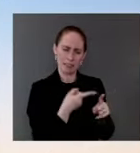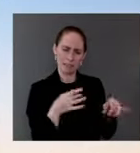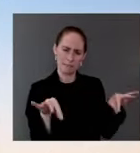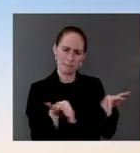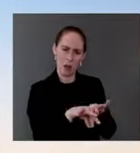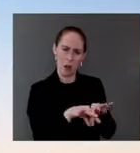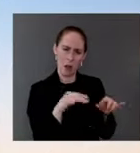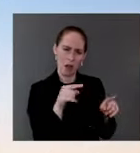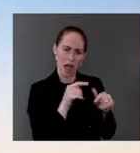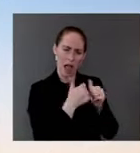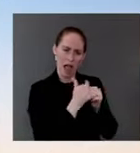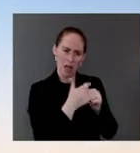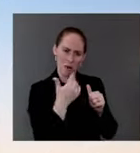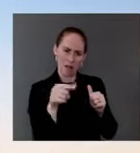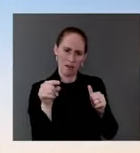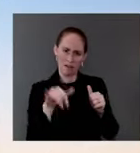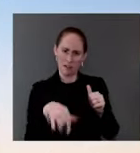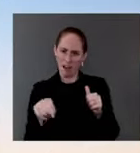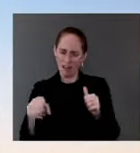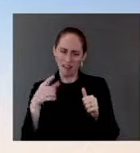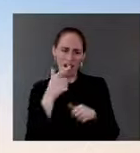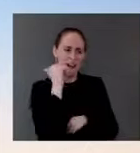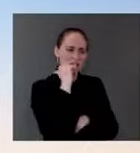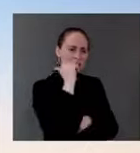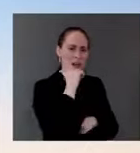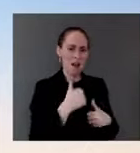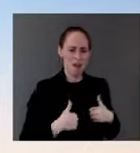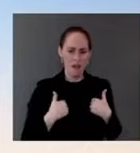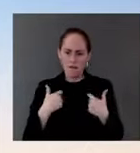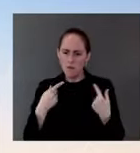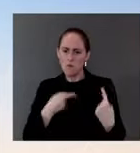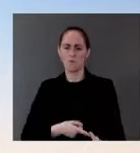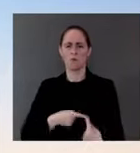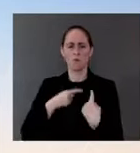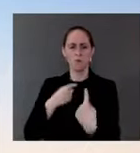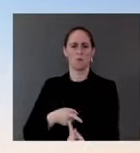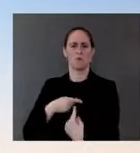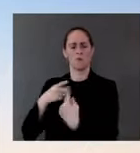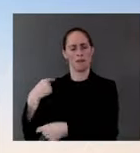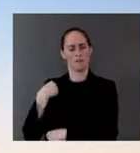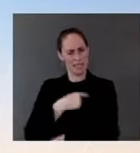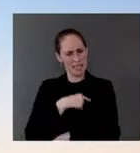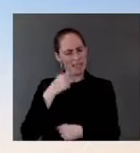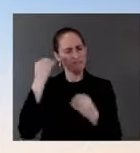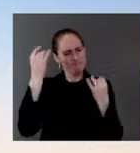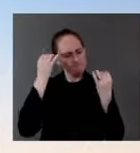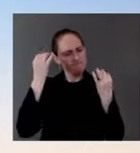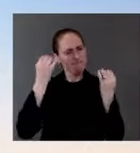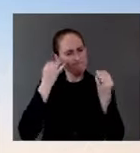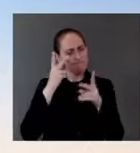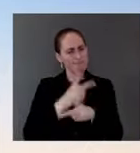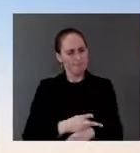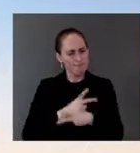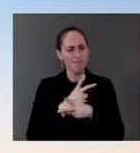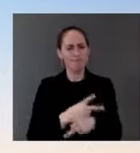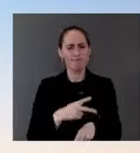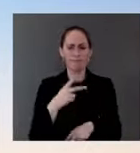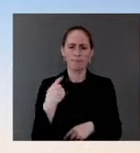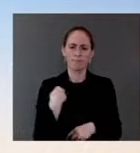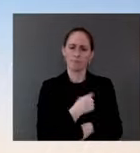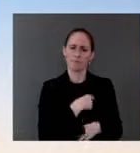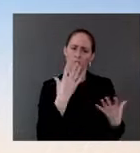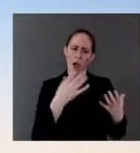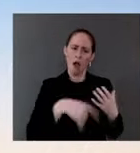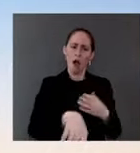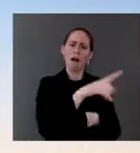a range of costs that impact people's bottom lines, their pocketbooks, their budgets. Obviously, the child tax credit is a part of the Build Back